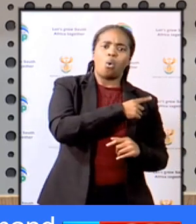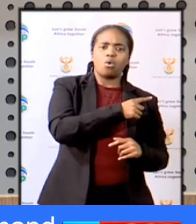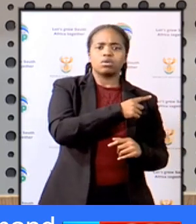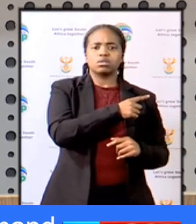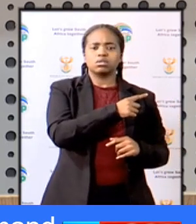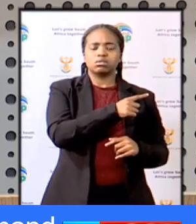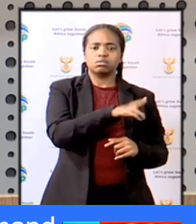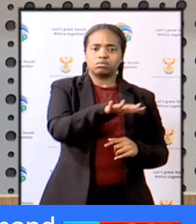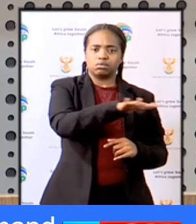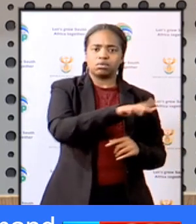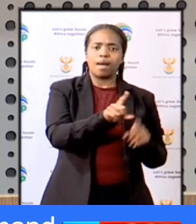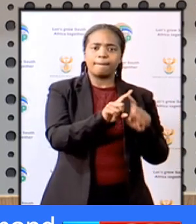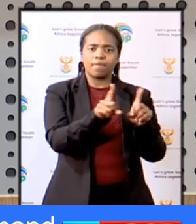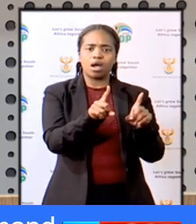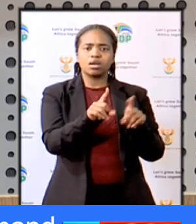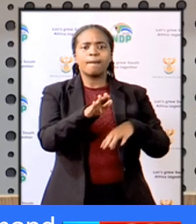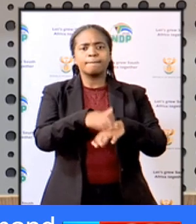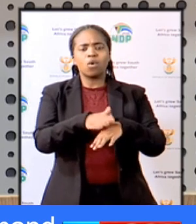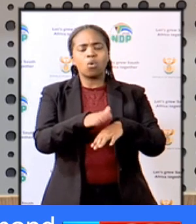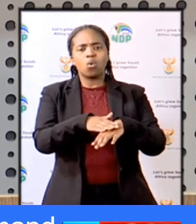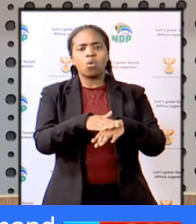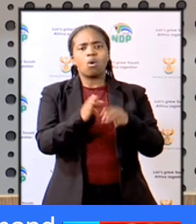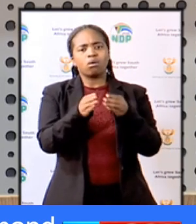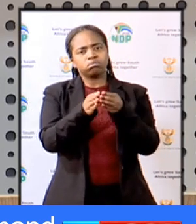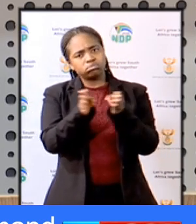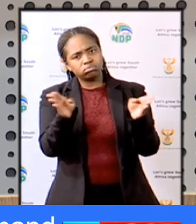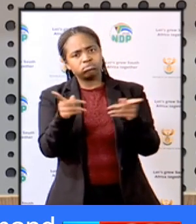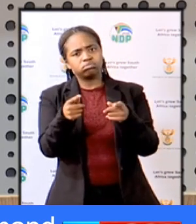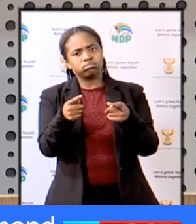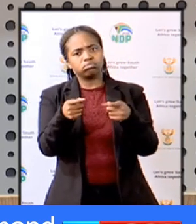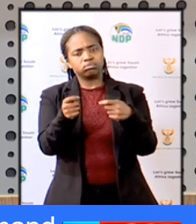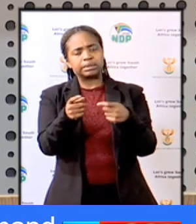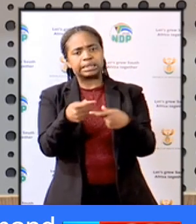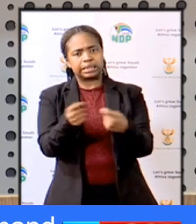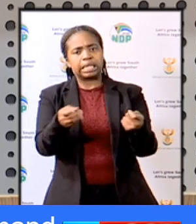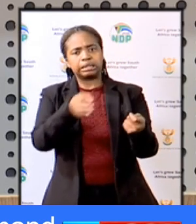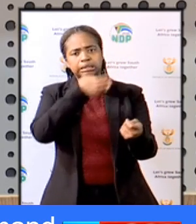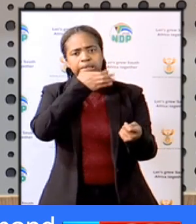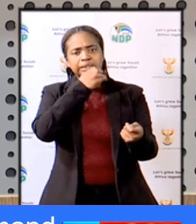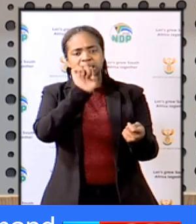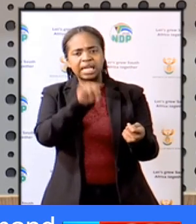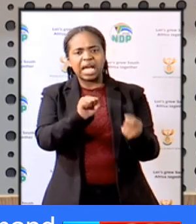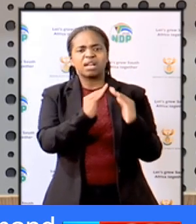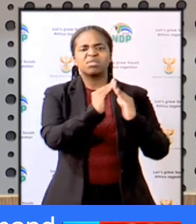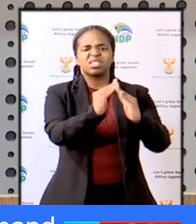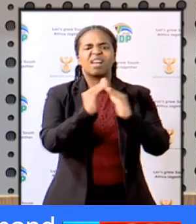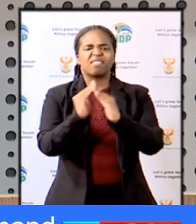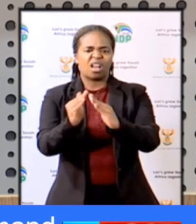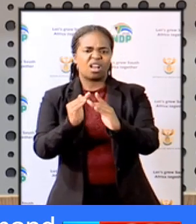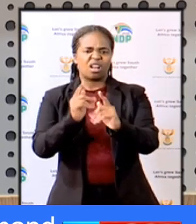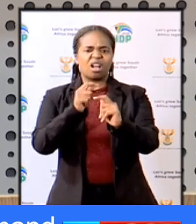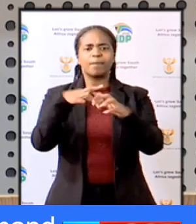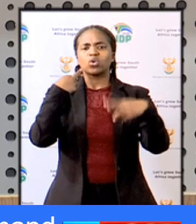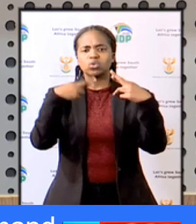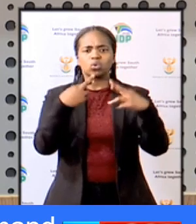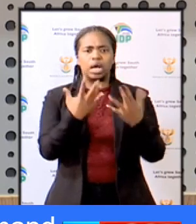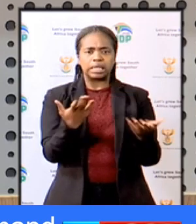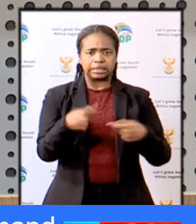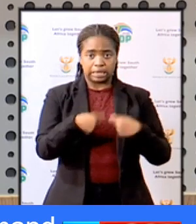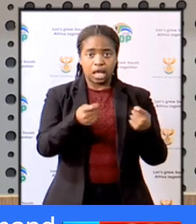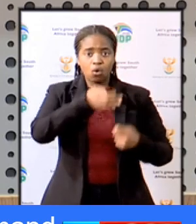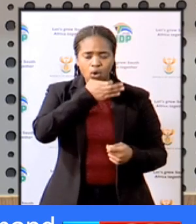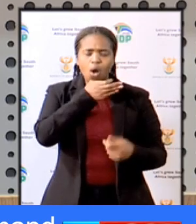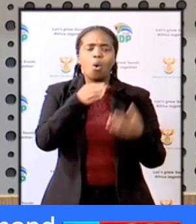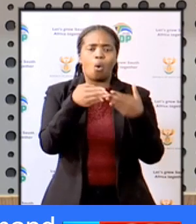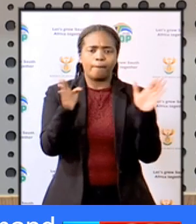off-consumption, that we'd also open more widely, as I indicated earlier, the taverns and shebeens and restaurants and so on that sell